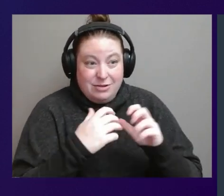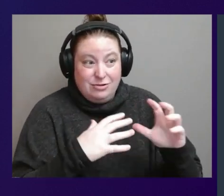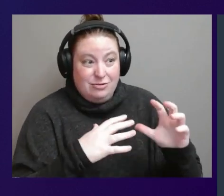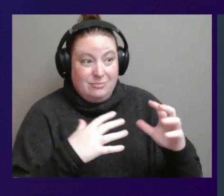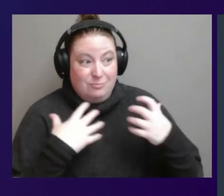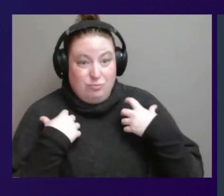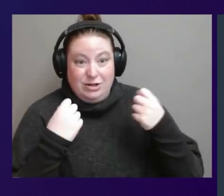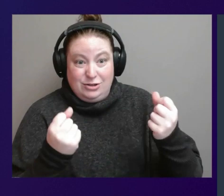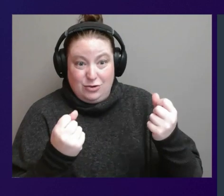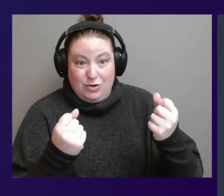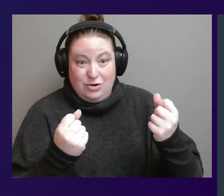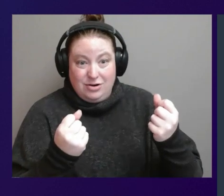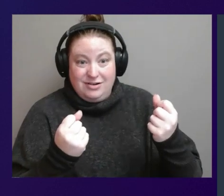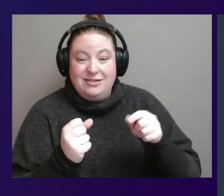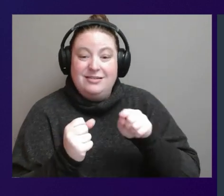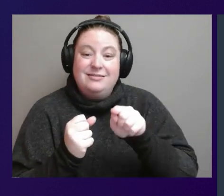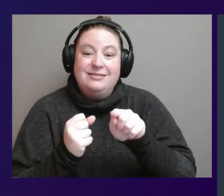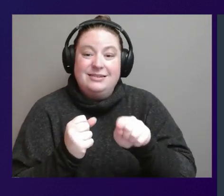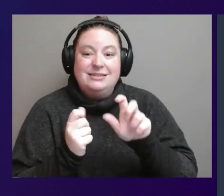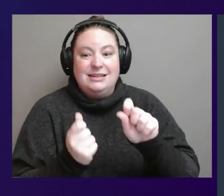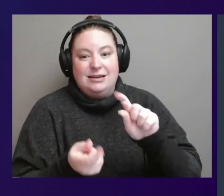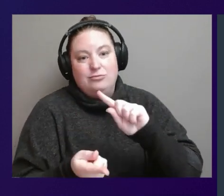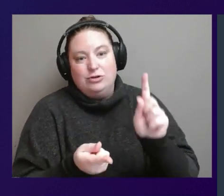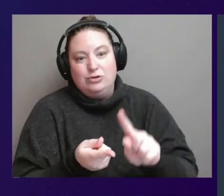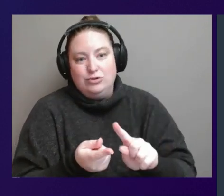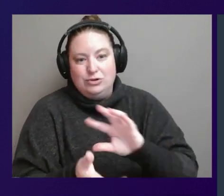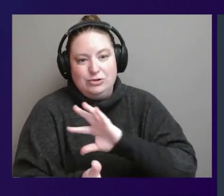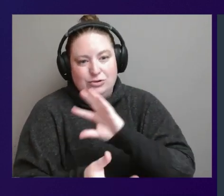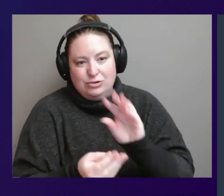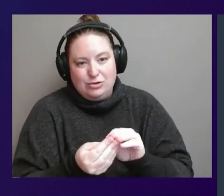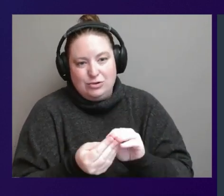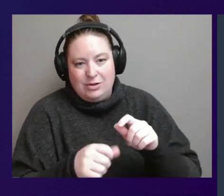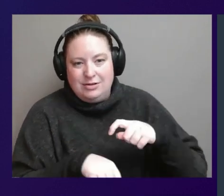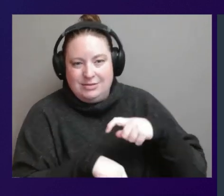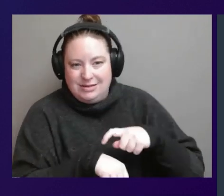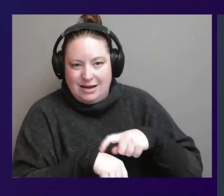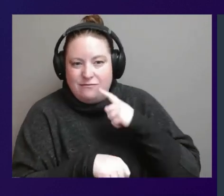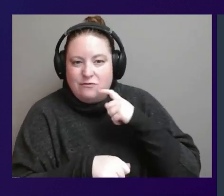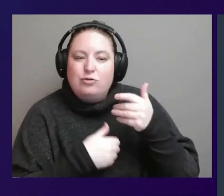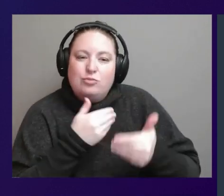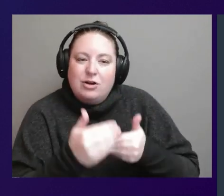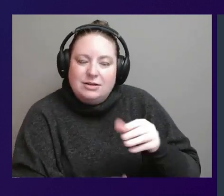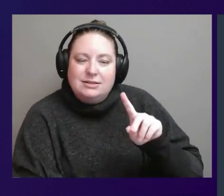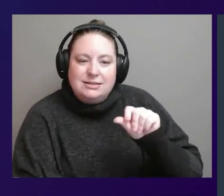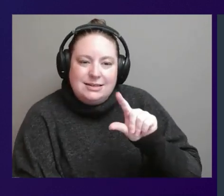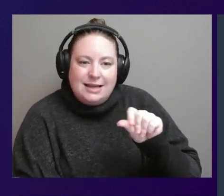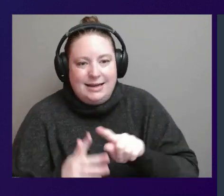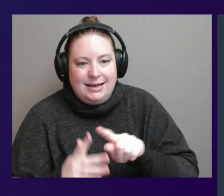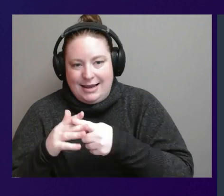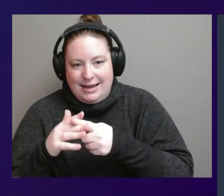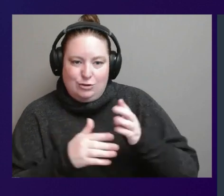performance improvement can significantly reduce the total amount of time it takes to process data end to end.